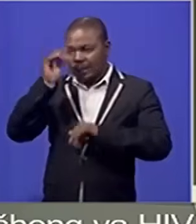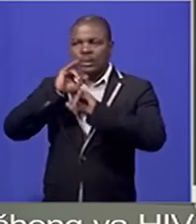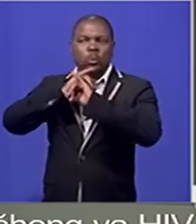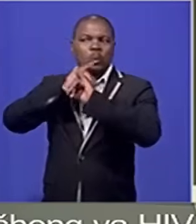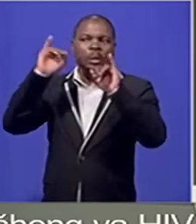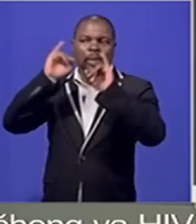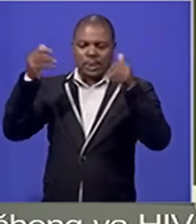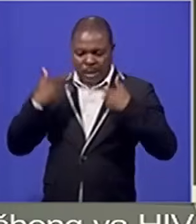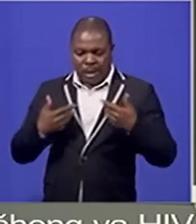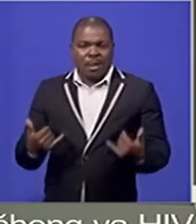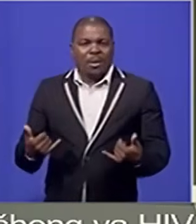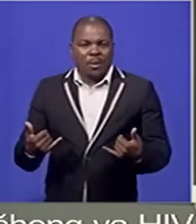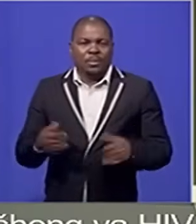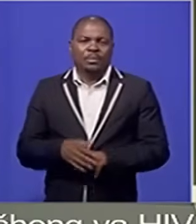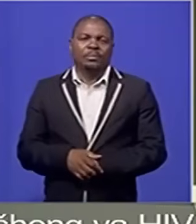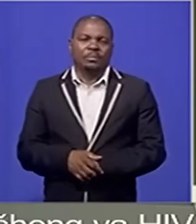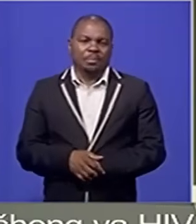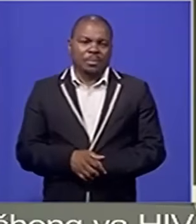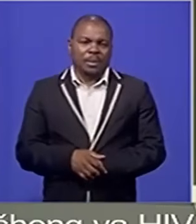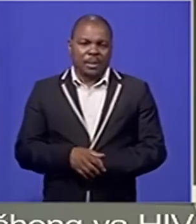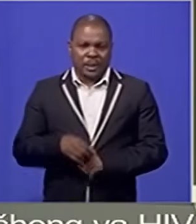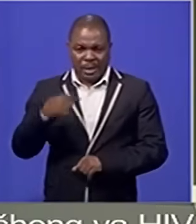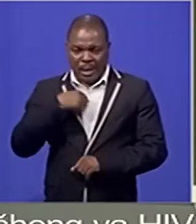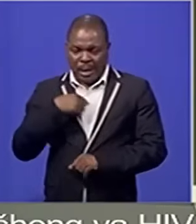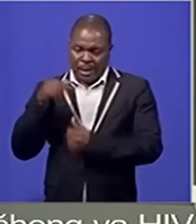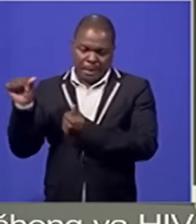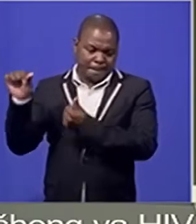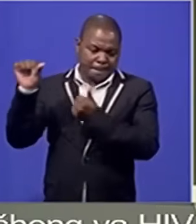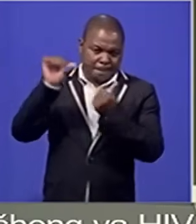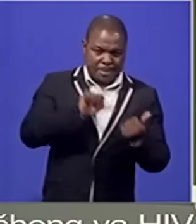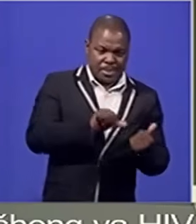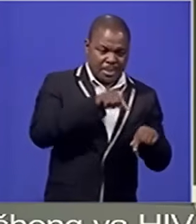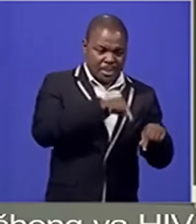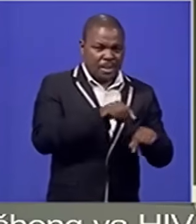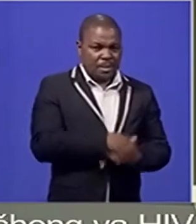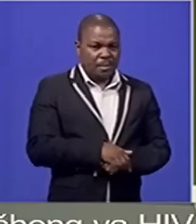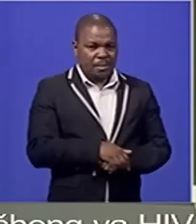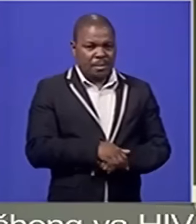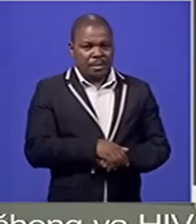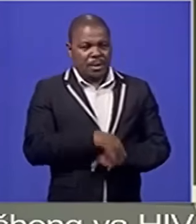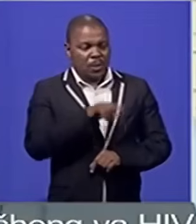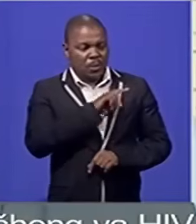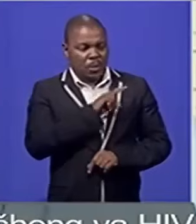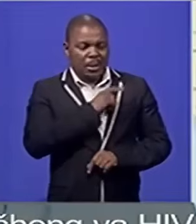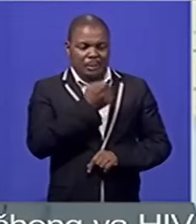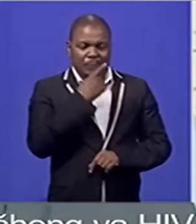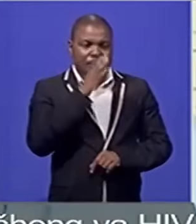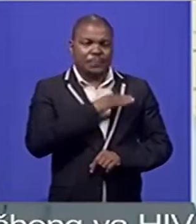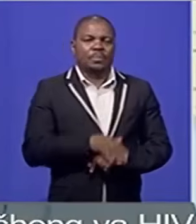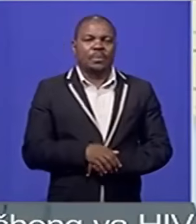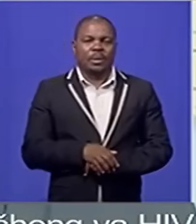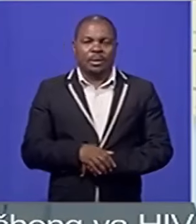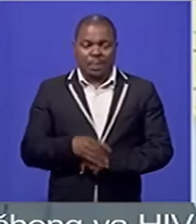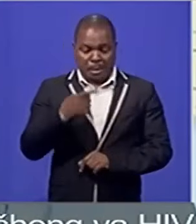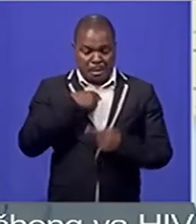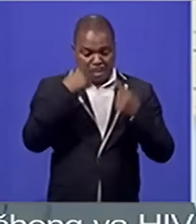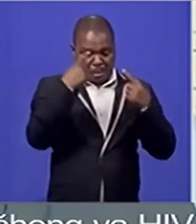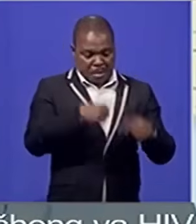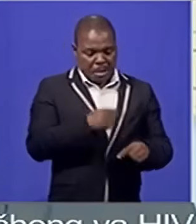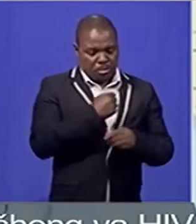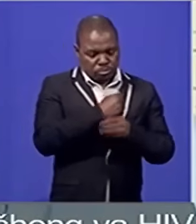tso feta ke thanya ke le mo ka go sa nwe dipilisi ke fitlhile mo ka nwa